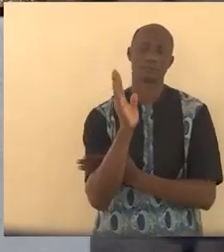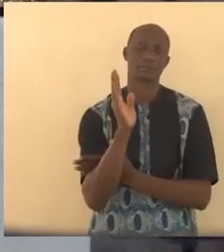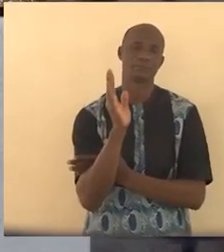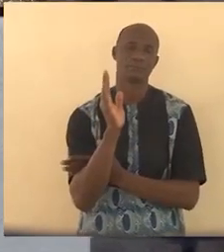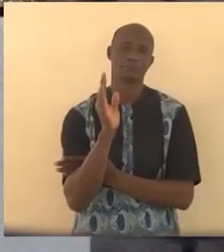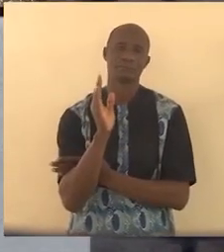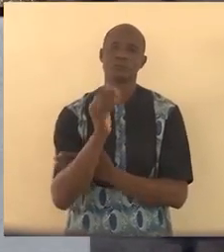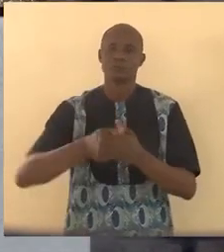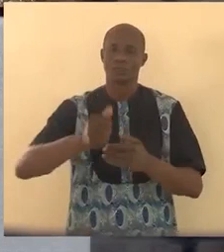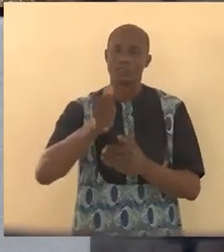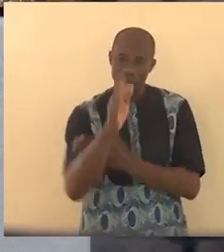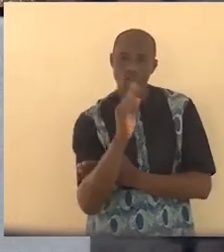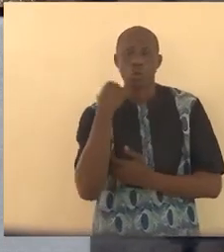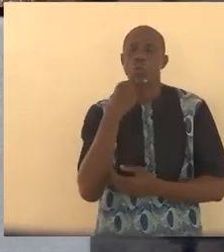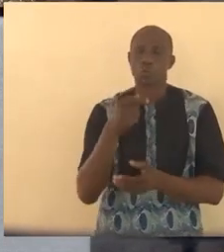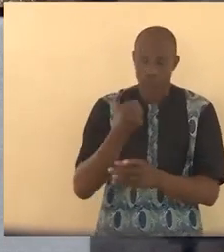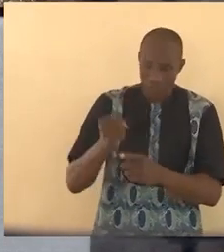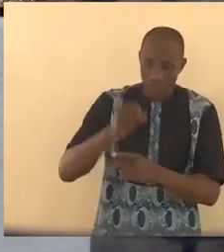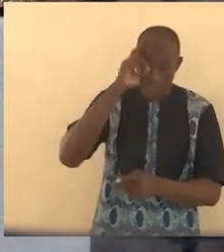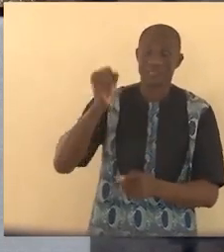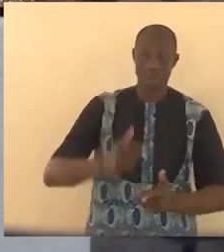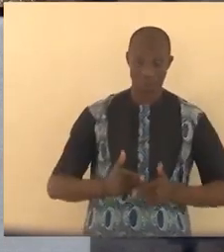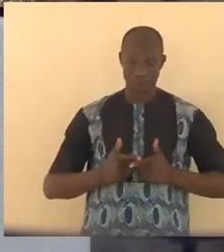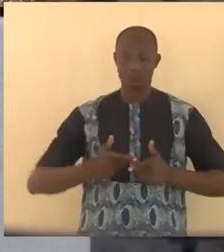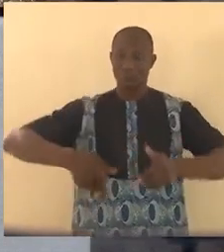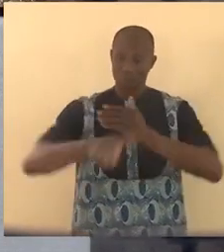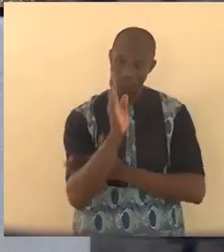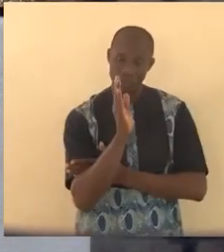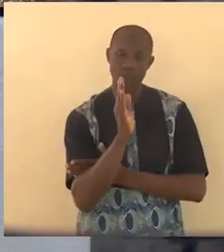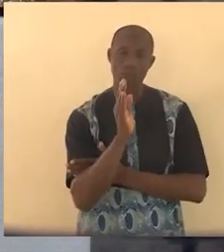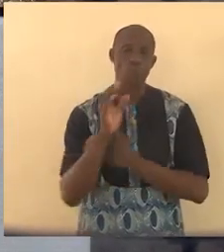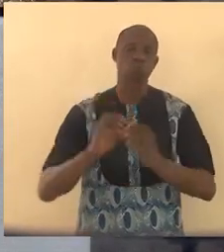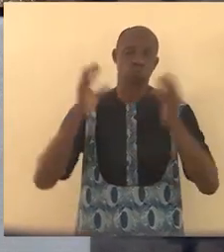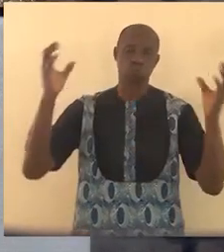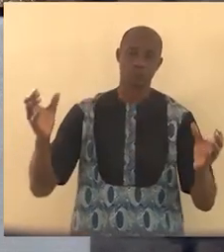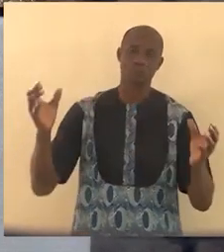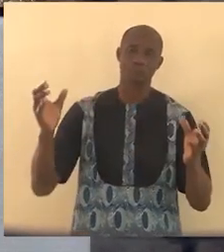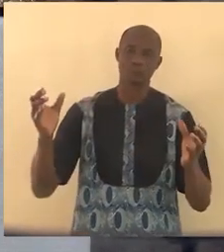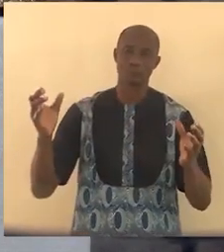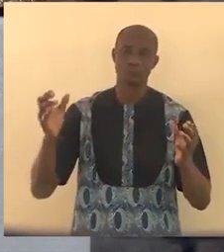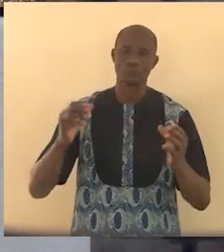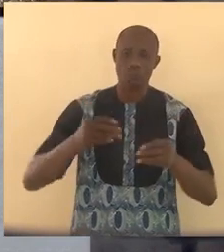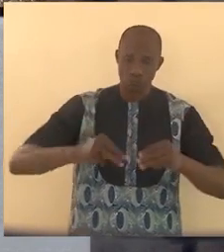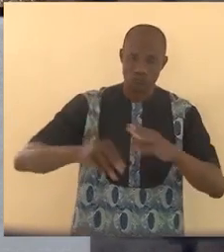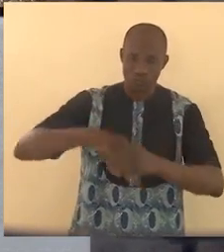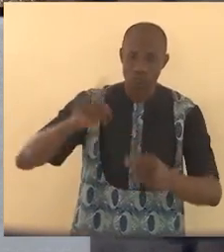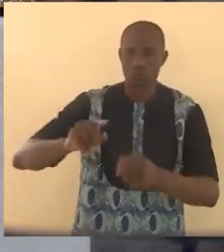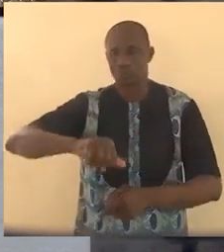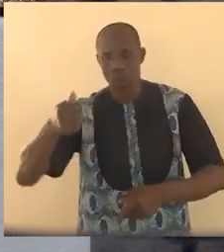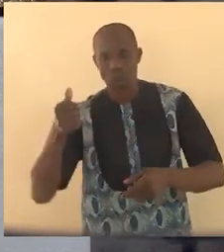God, a God who shares his life. God's abundance moves out to